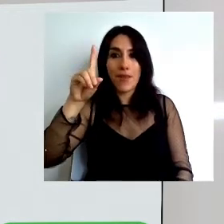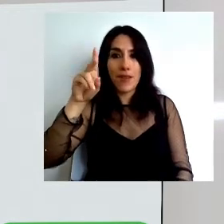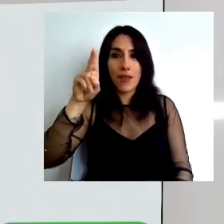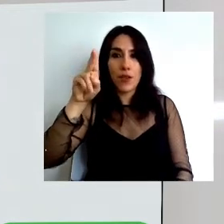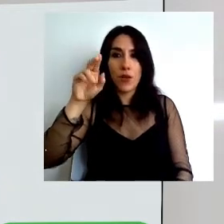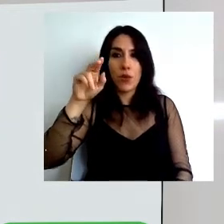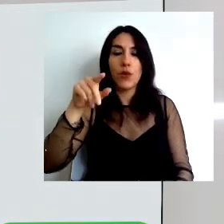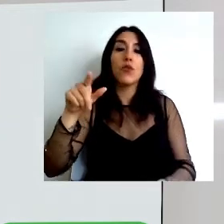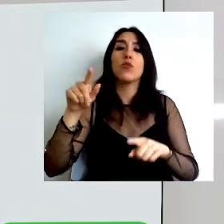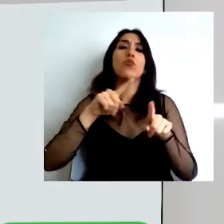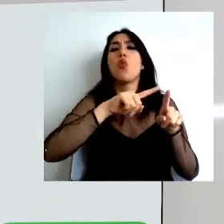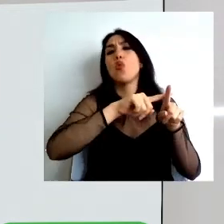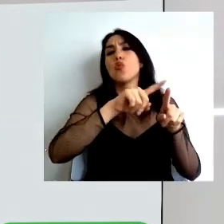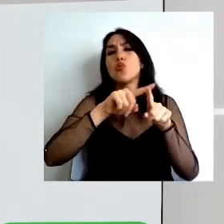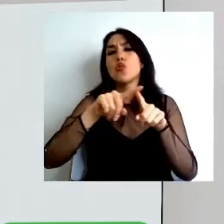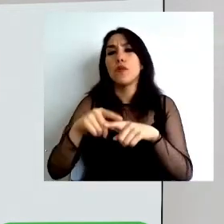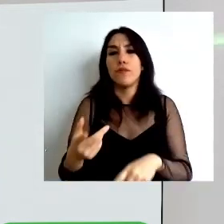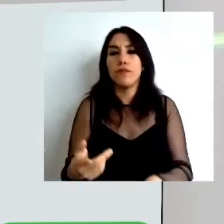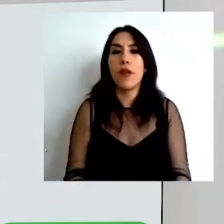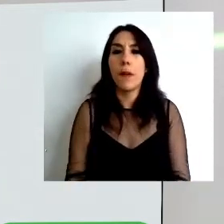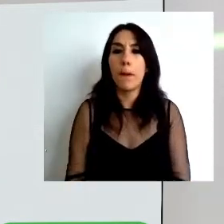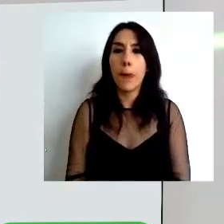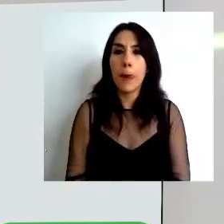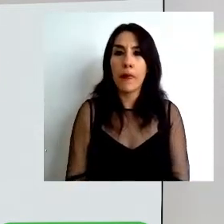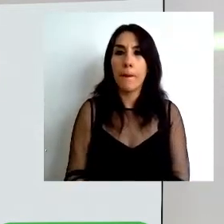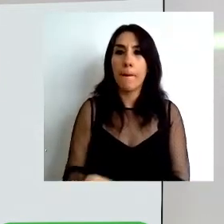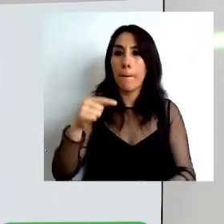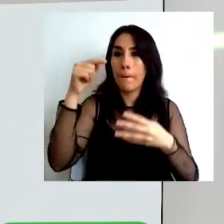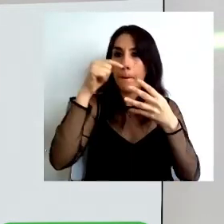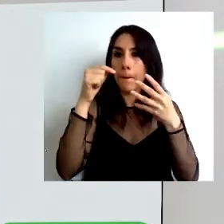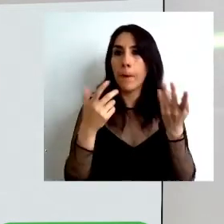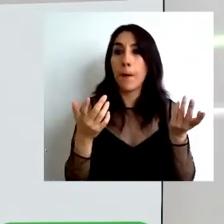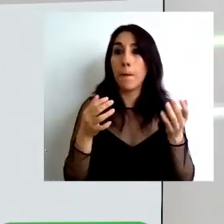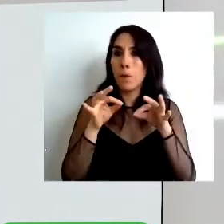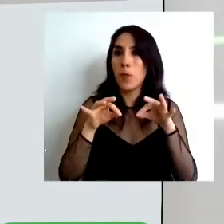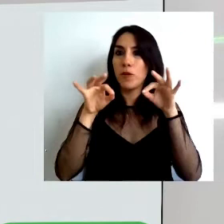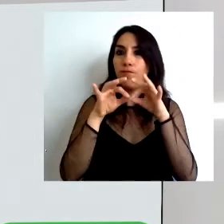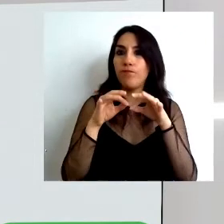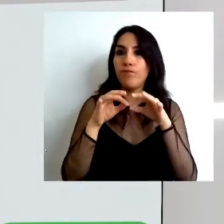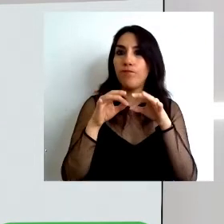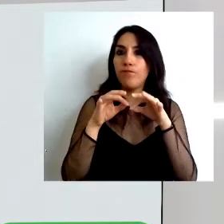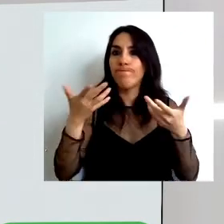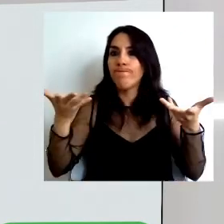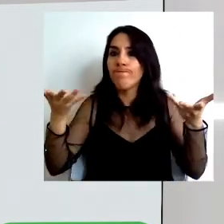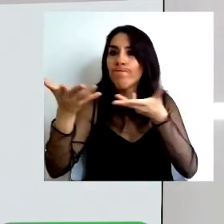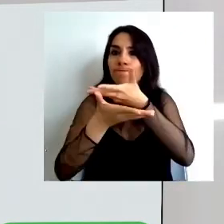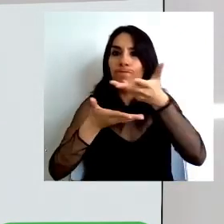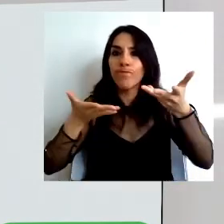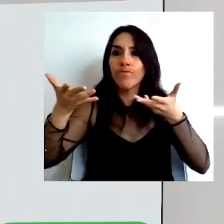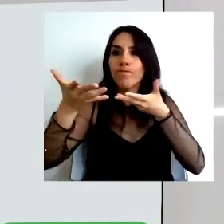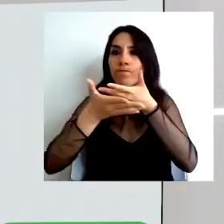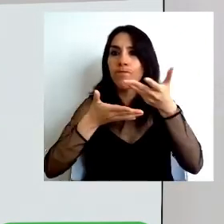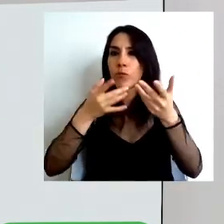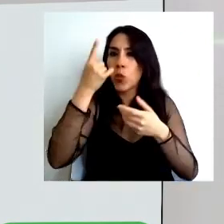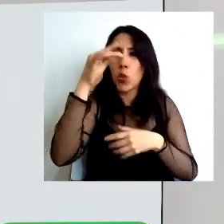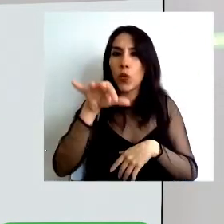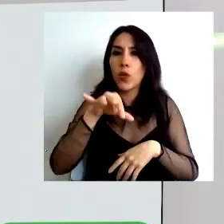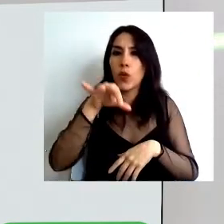building, mobilizing citizens and actors in a movement and raising your voice is also a relevant